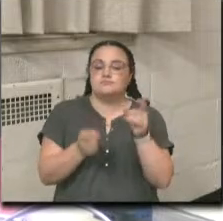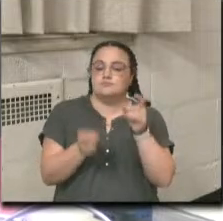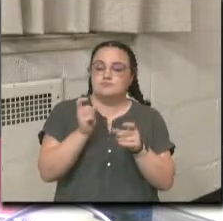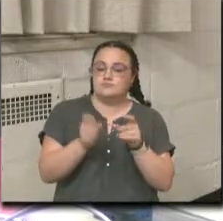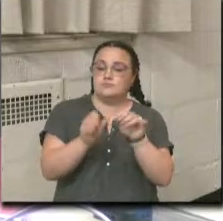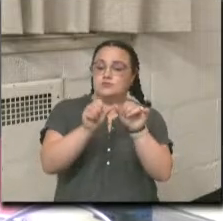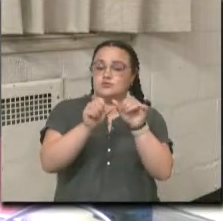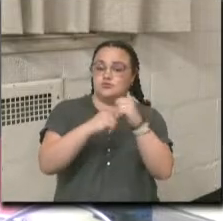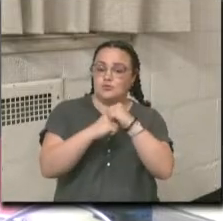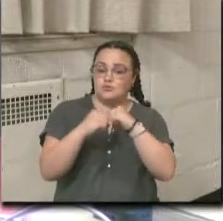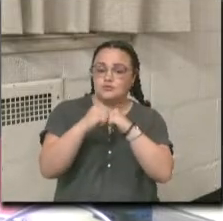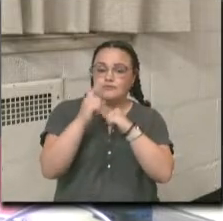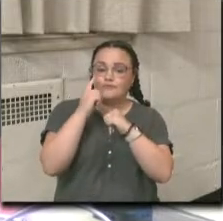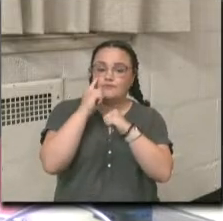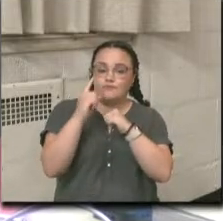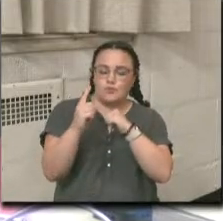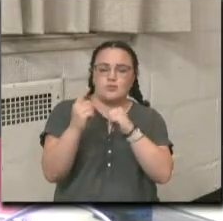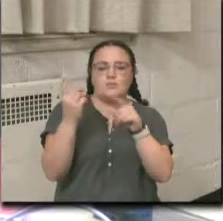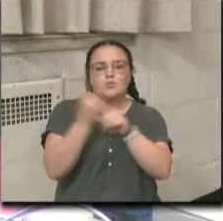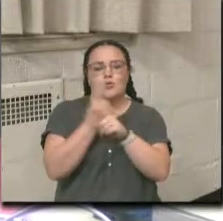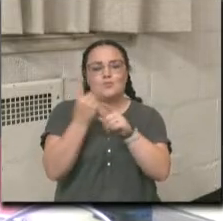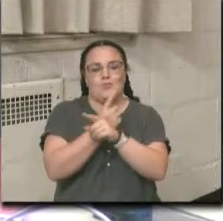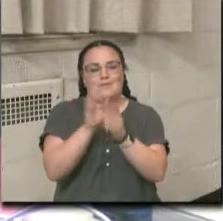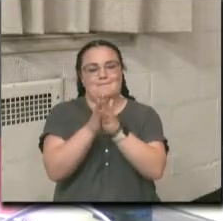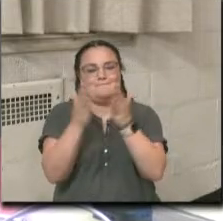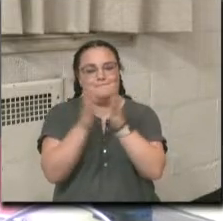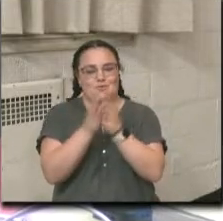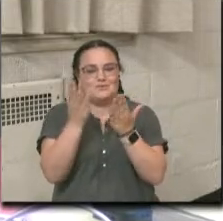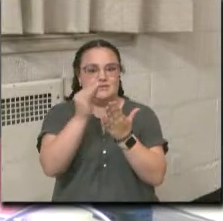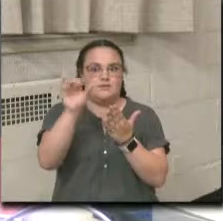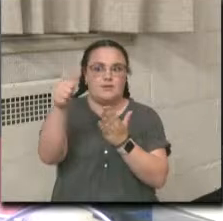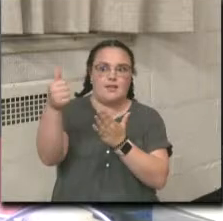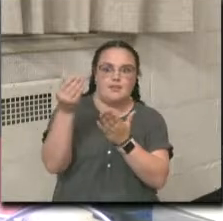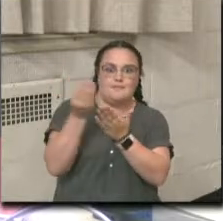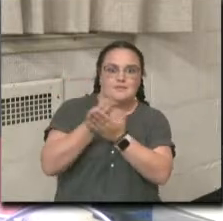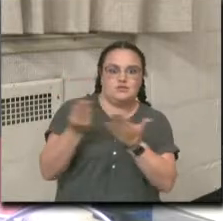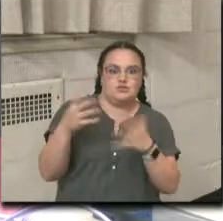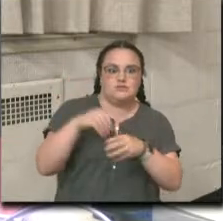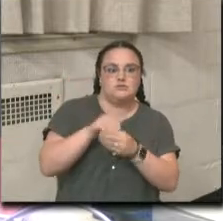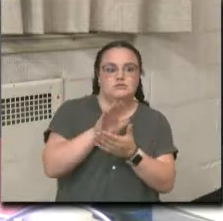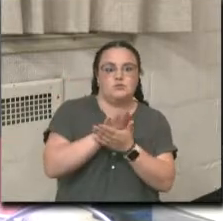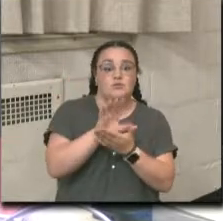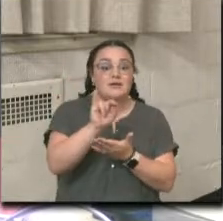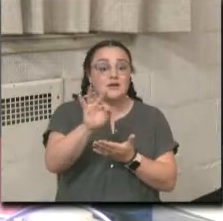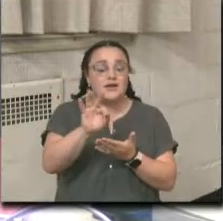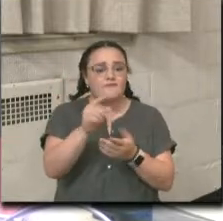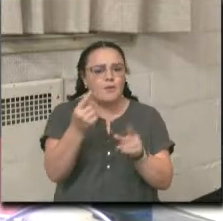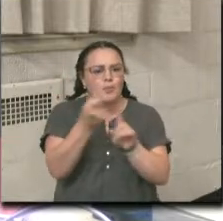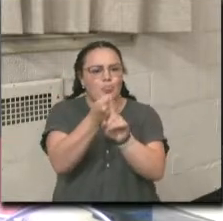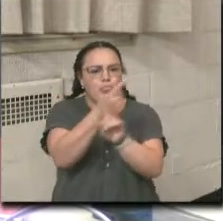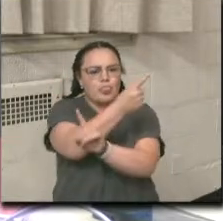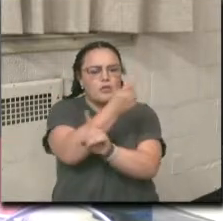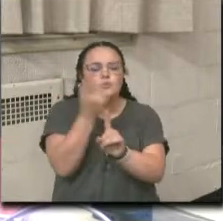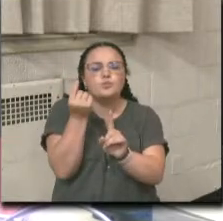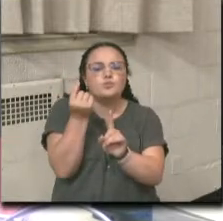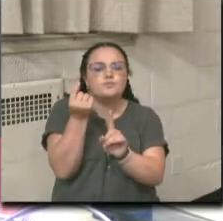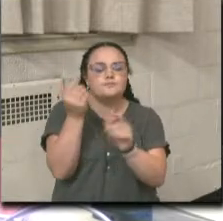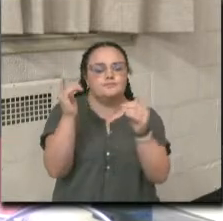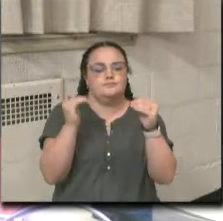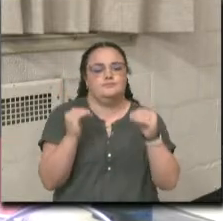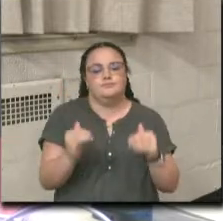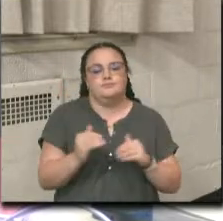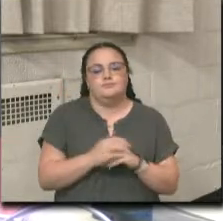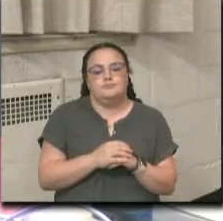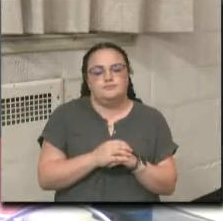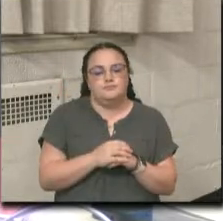for the identification of appropriate textbooks and instructional materials and the accountability for these materials. Item 8.7,